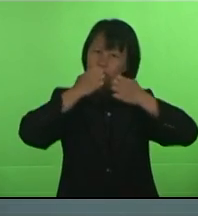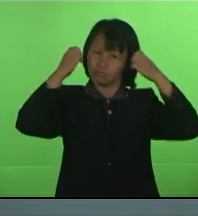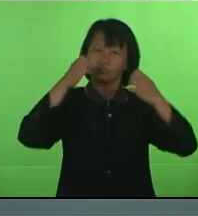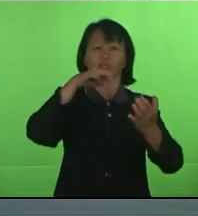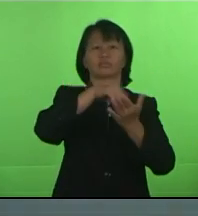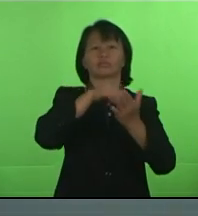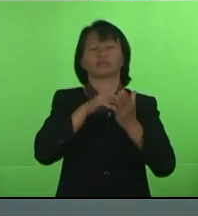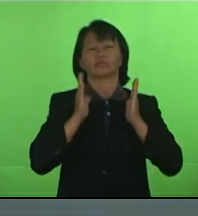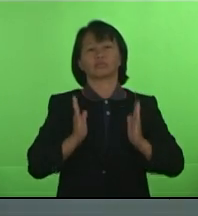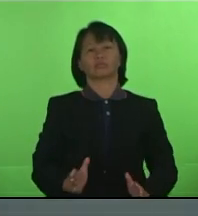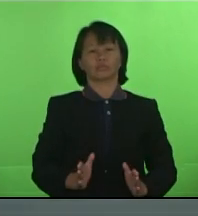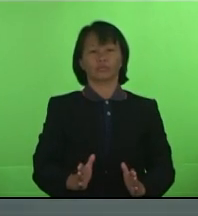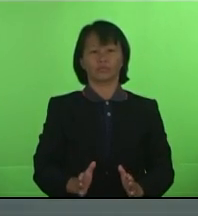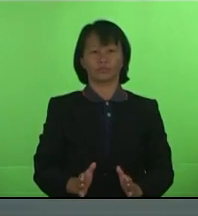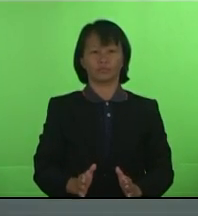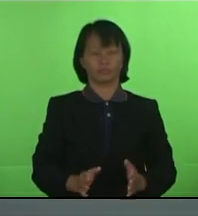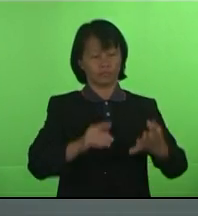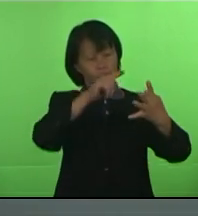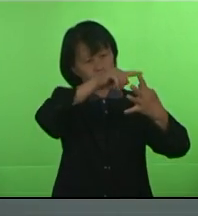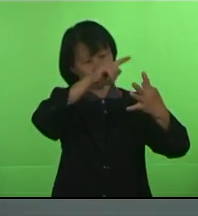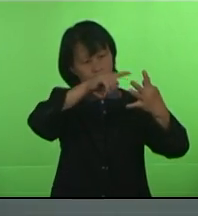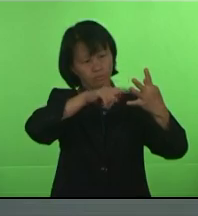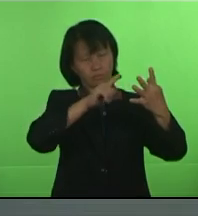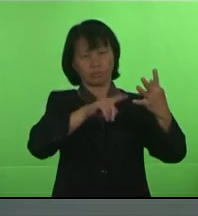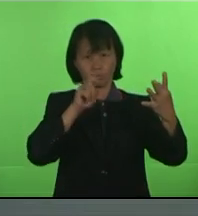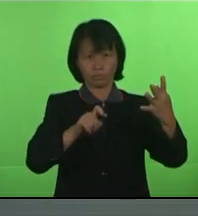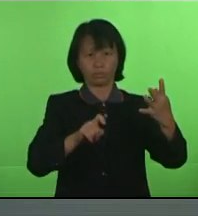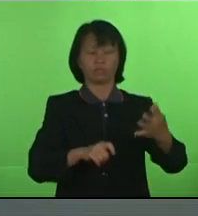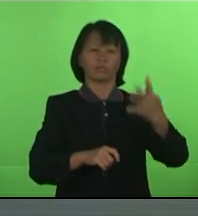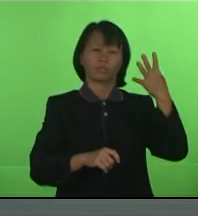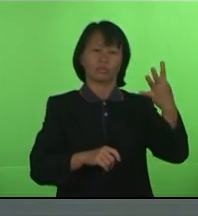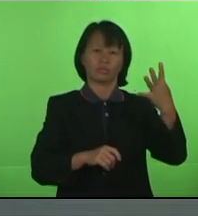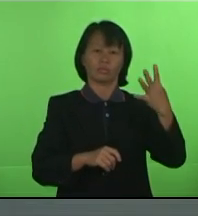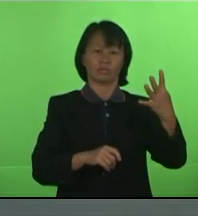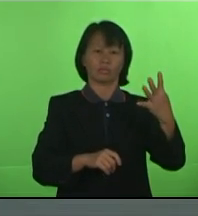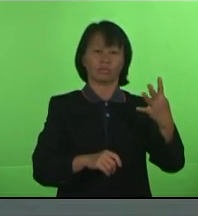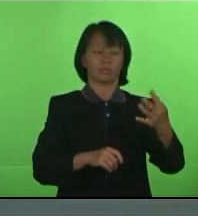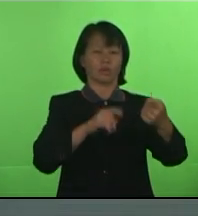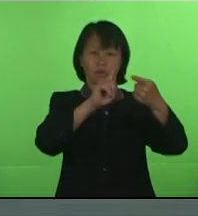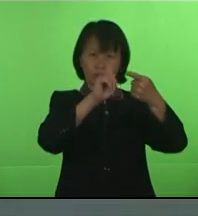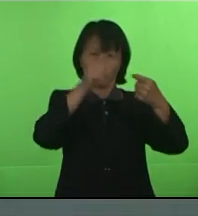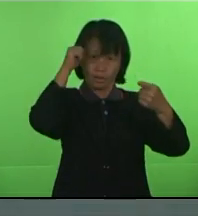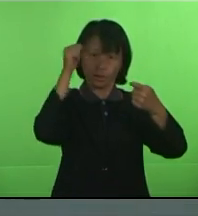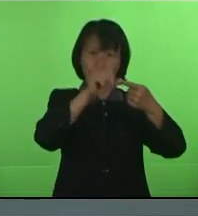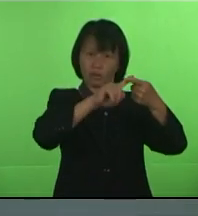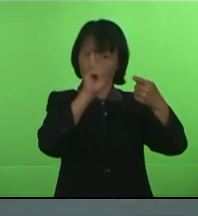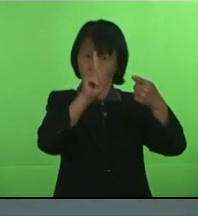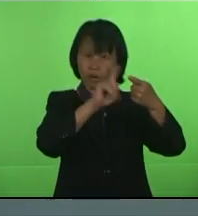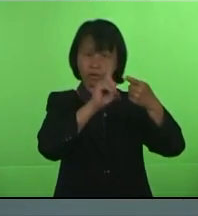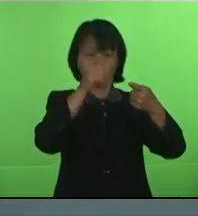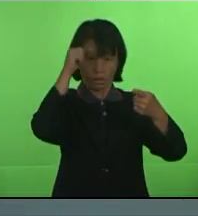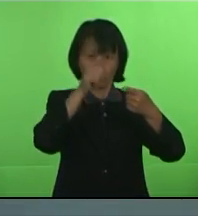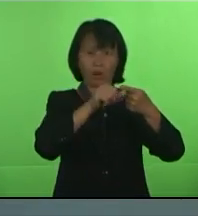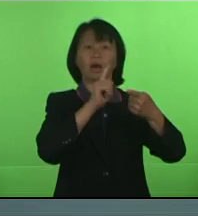Okay? So those are the skills you need. Now we go to the first one. Remember the first skill that you need to have as a